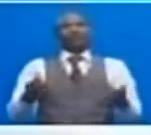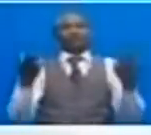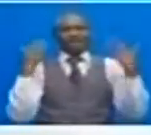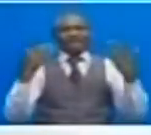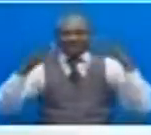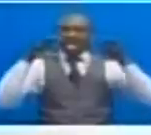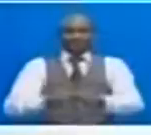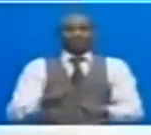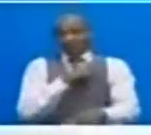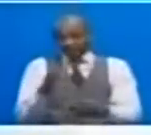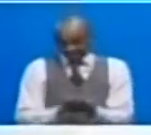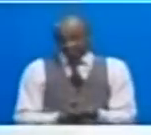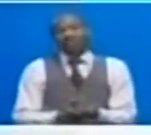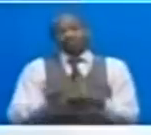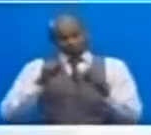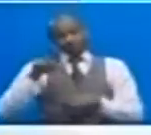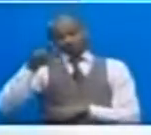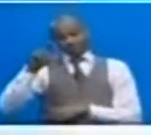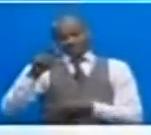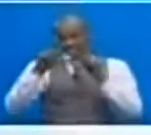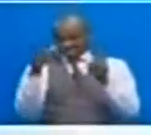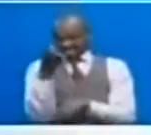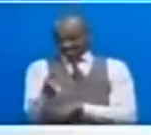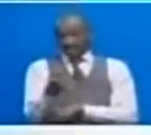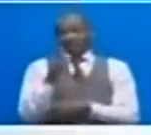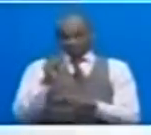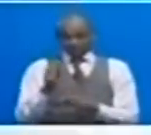KTN Kenya. You can tweet me as well at Linda Ogutu. Trust me,